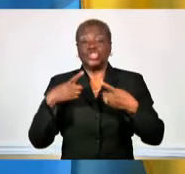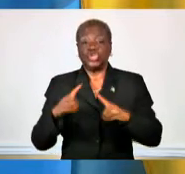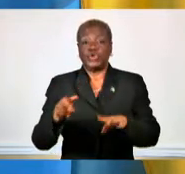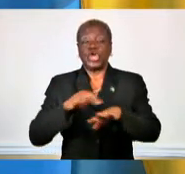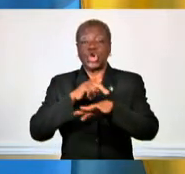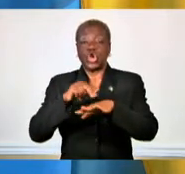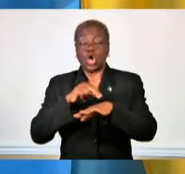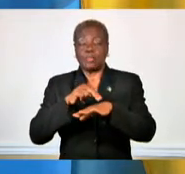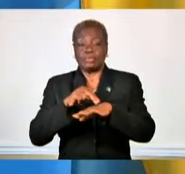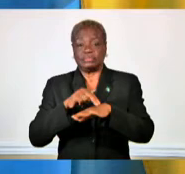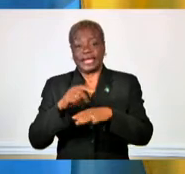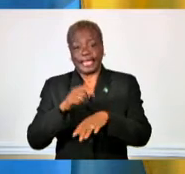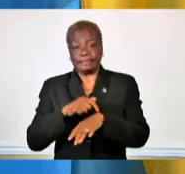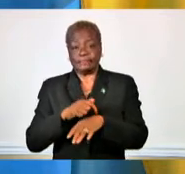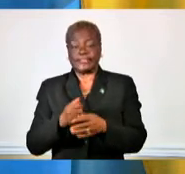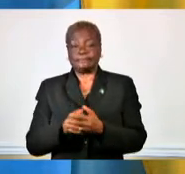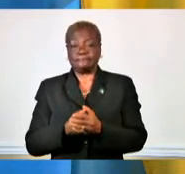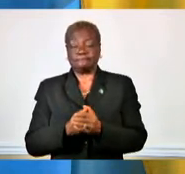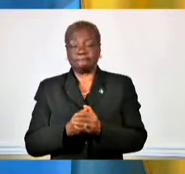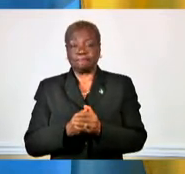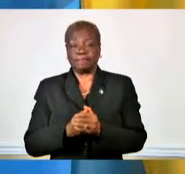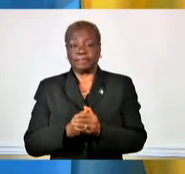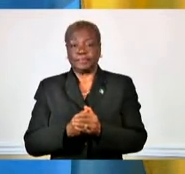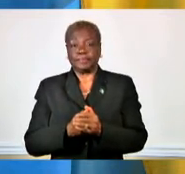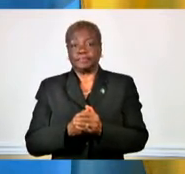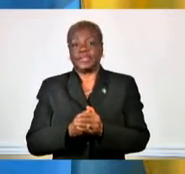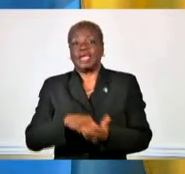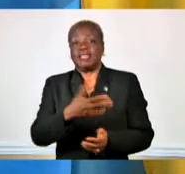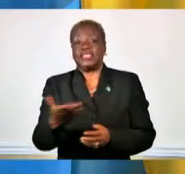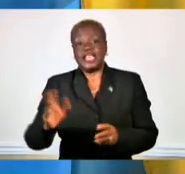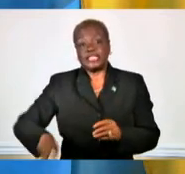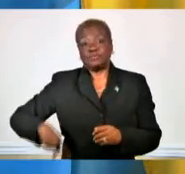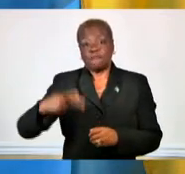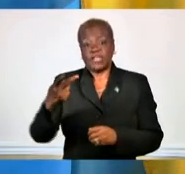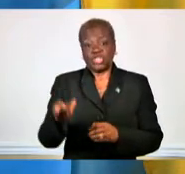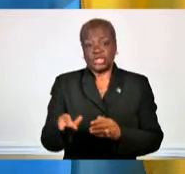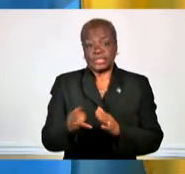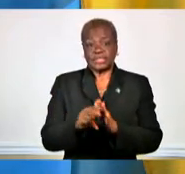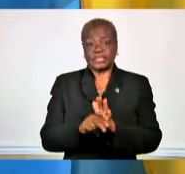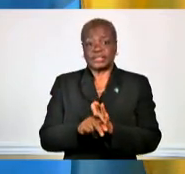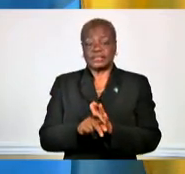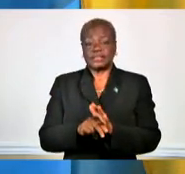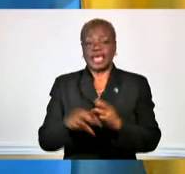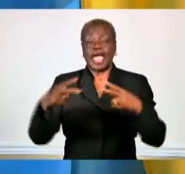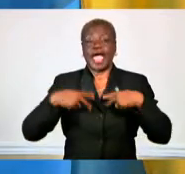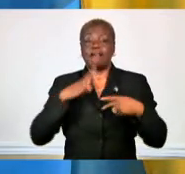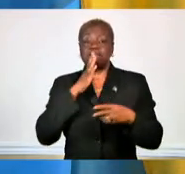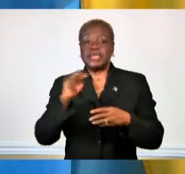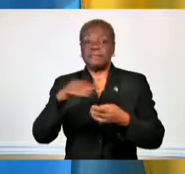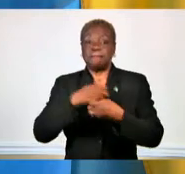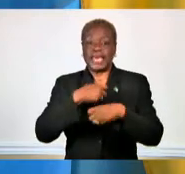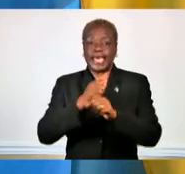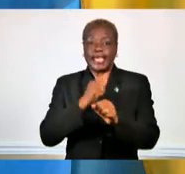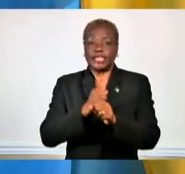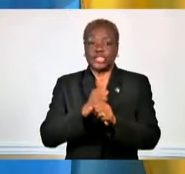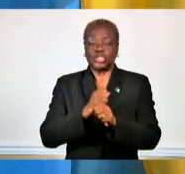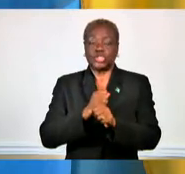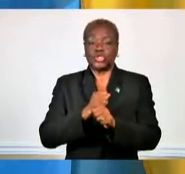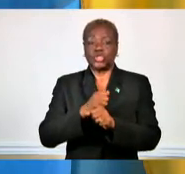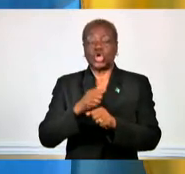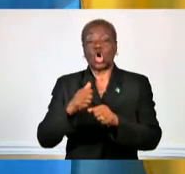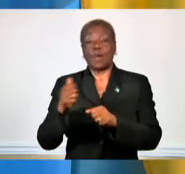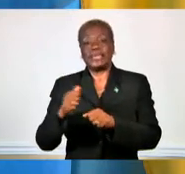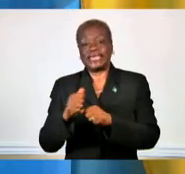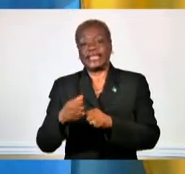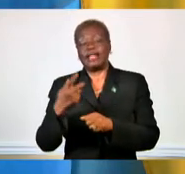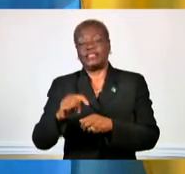normal circumstances. These provisions have been made to accommodate the